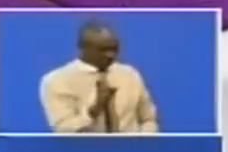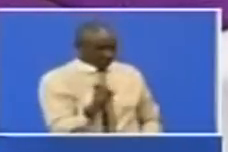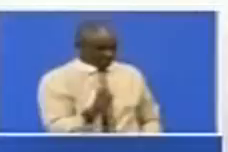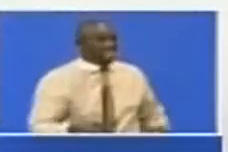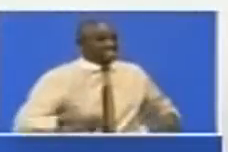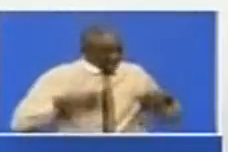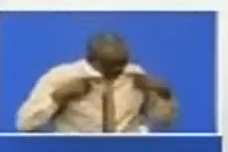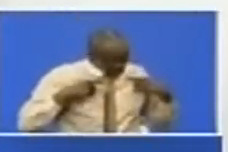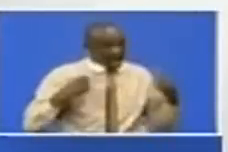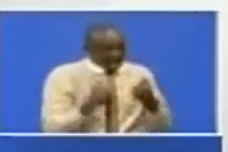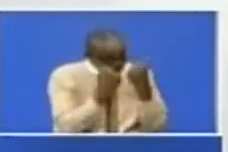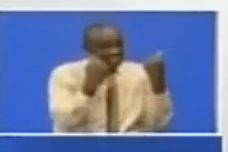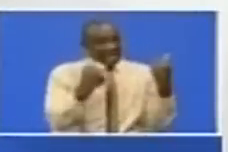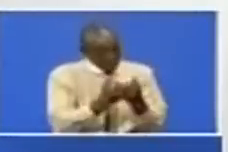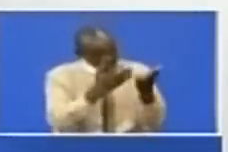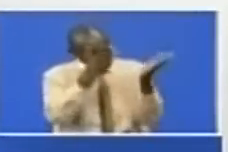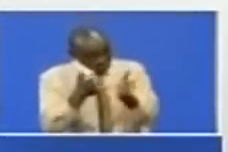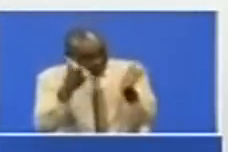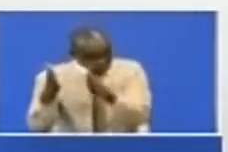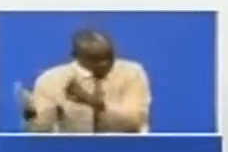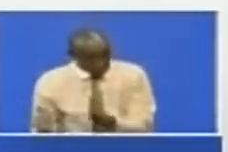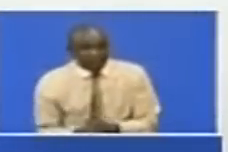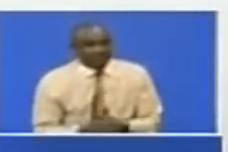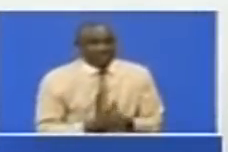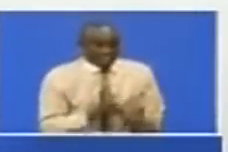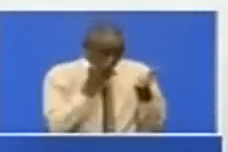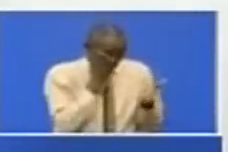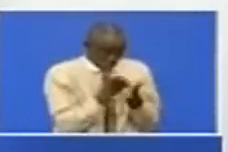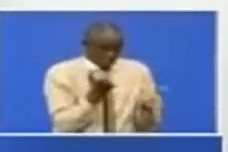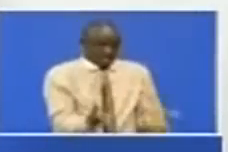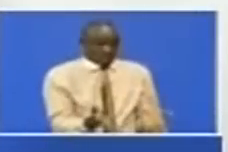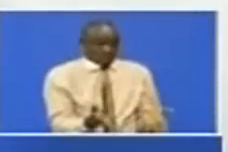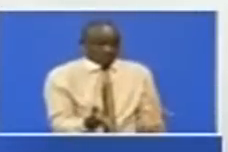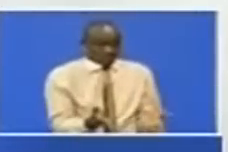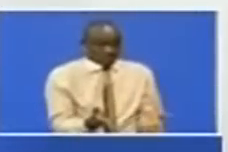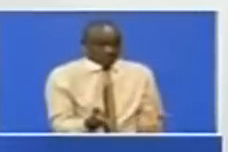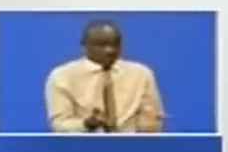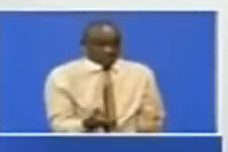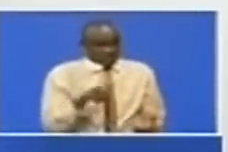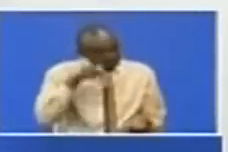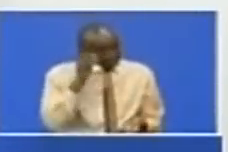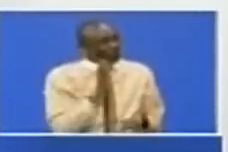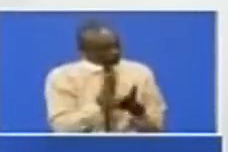life is in seasons and life is in stages. And actually... Such a diplomatic way to start.